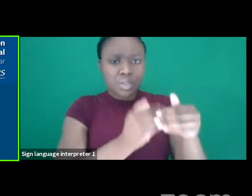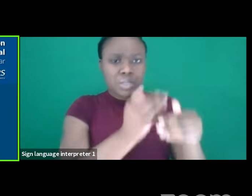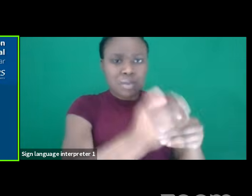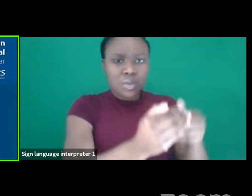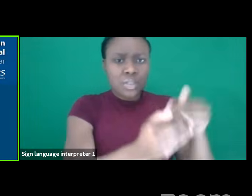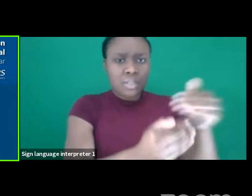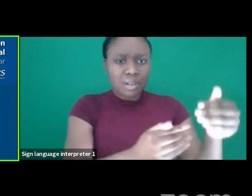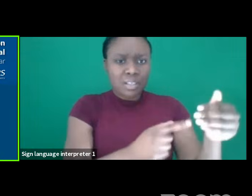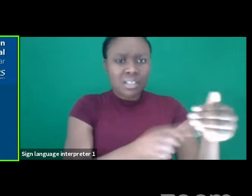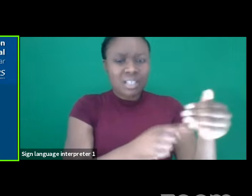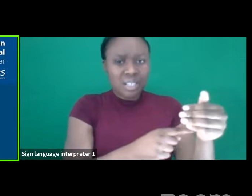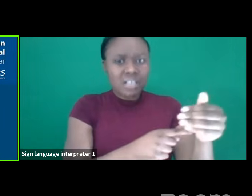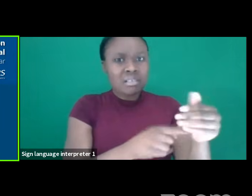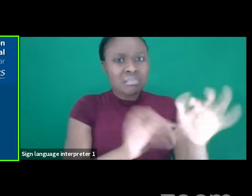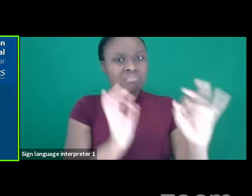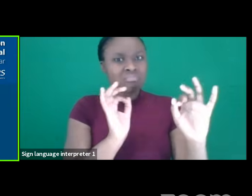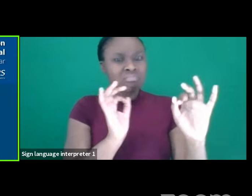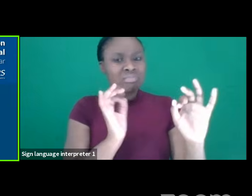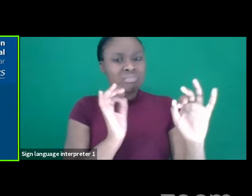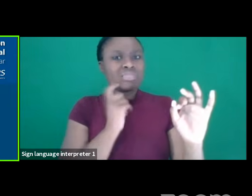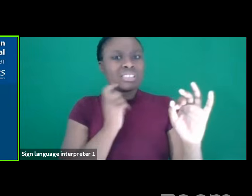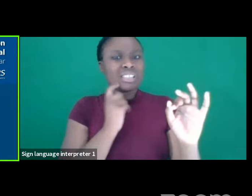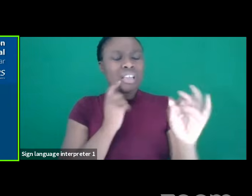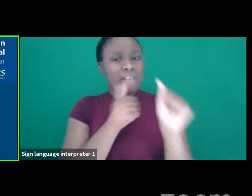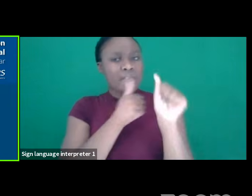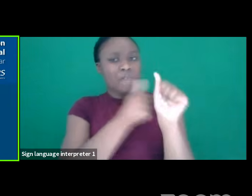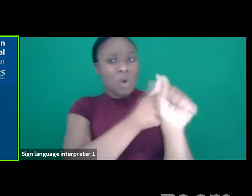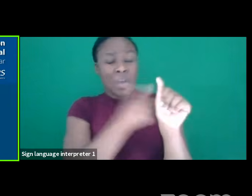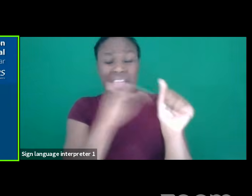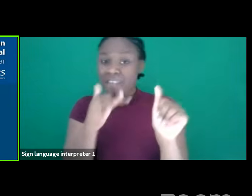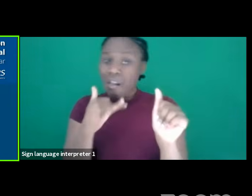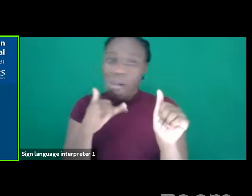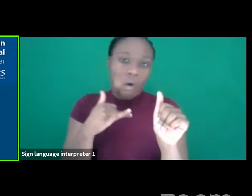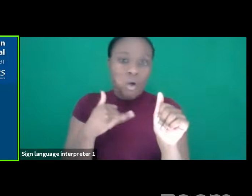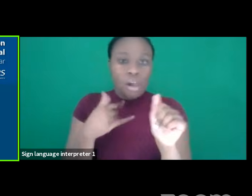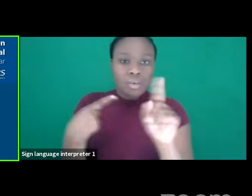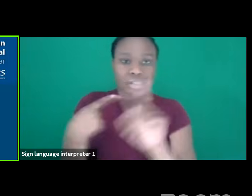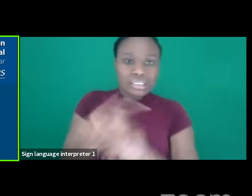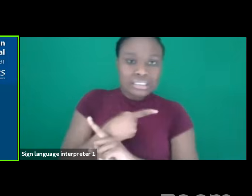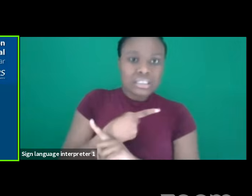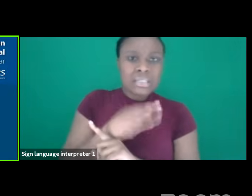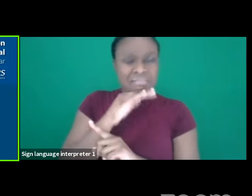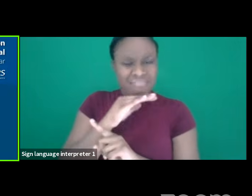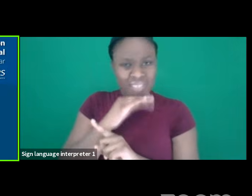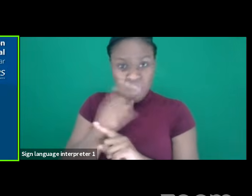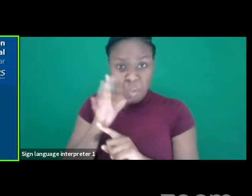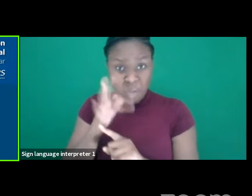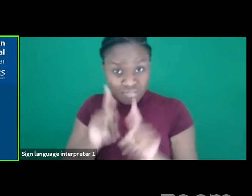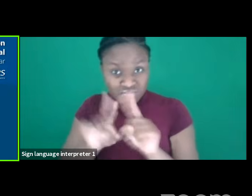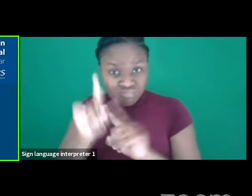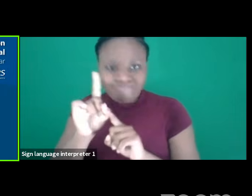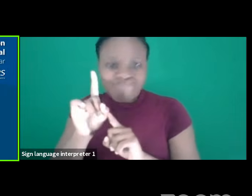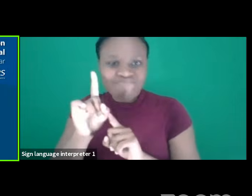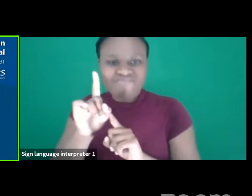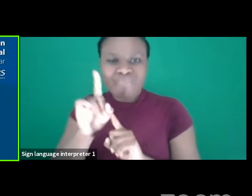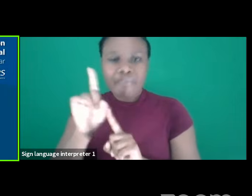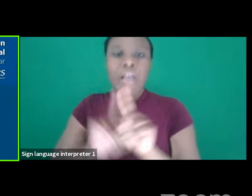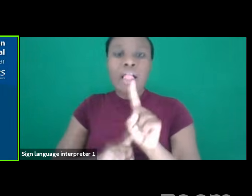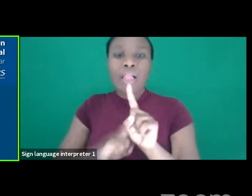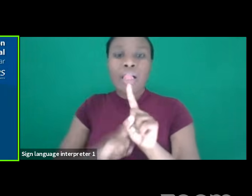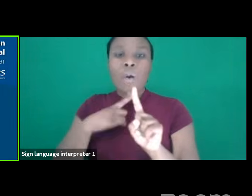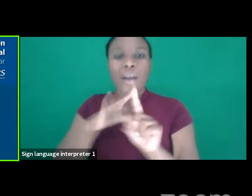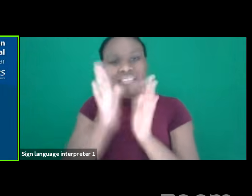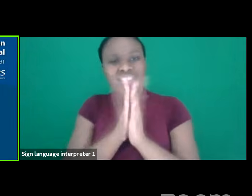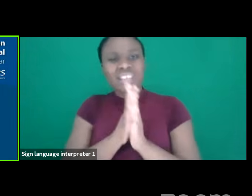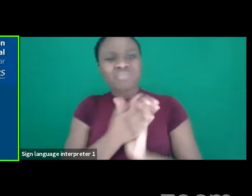very difficult for those that intend to be non-compliant to succeed at that. And then